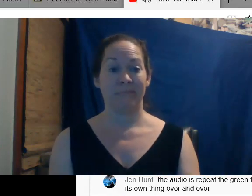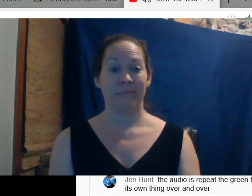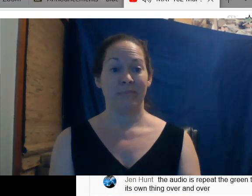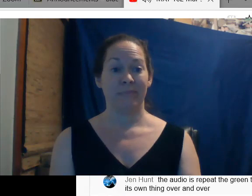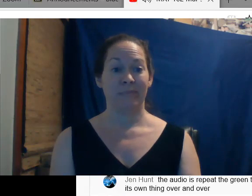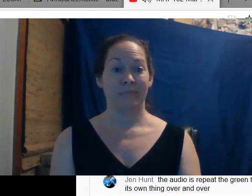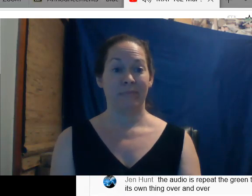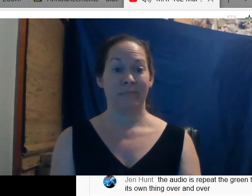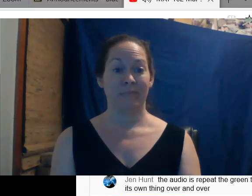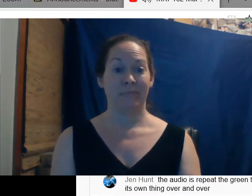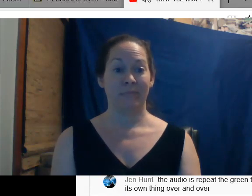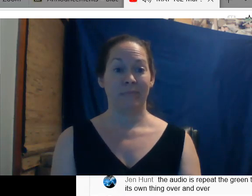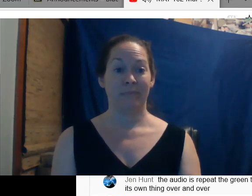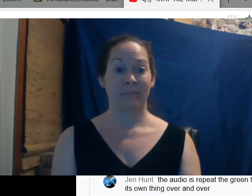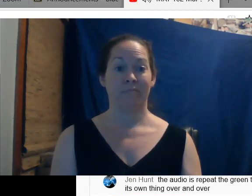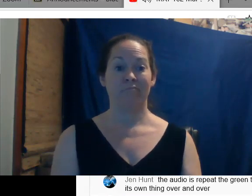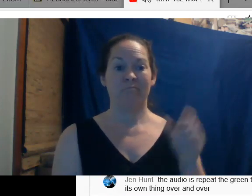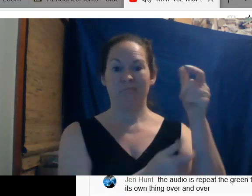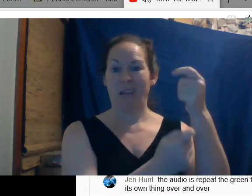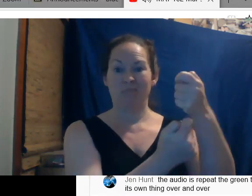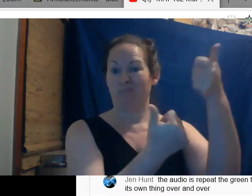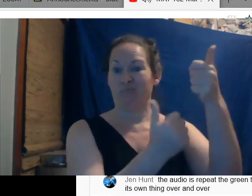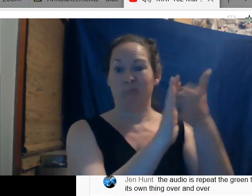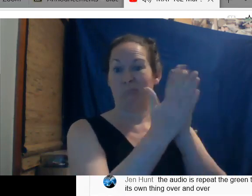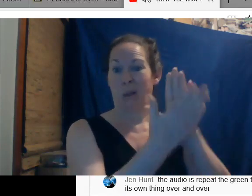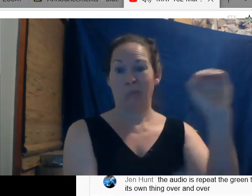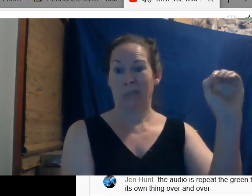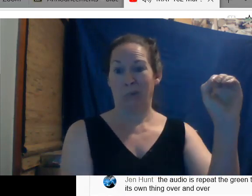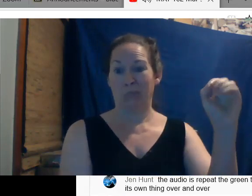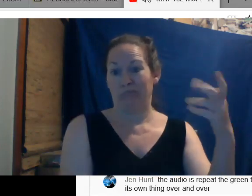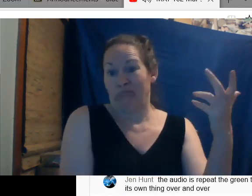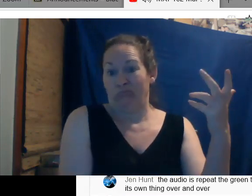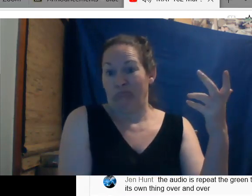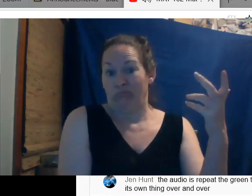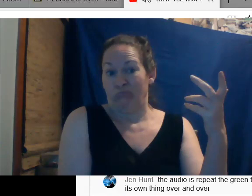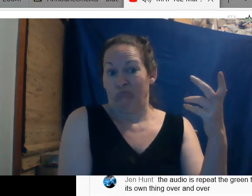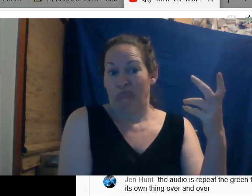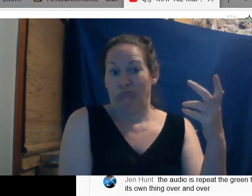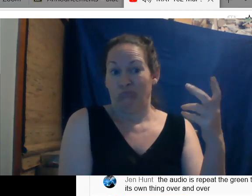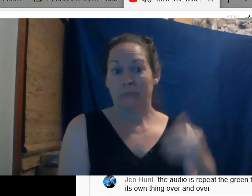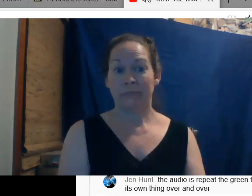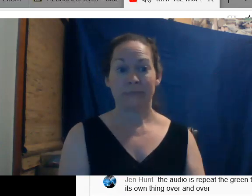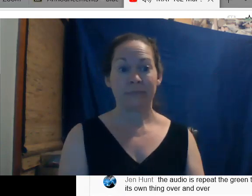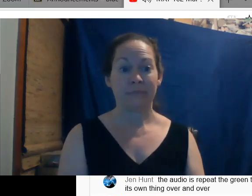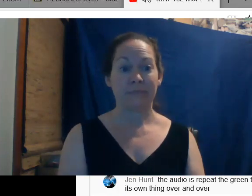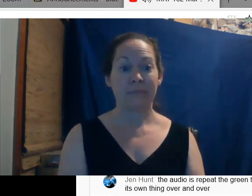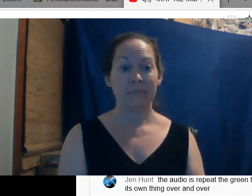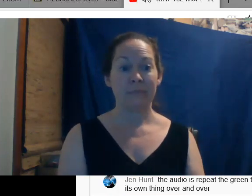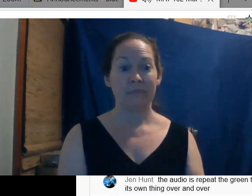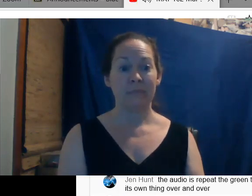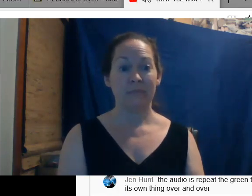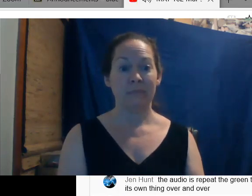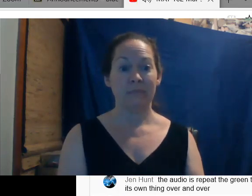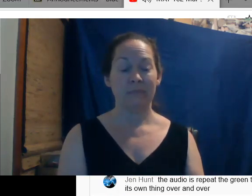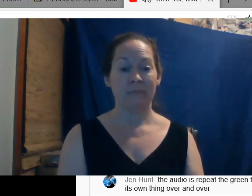2x cubed minus 2x cubed is 0. These will always cancel out. If I did this right, I get the same thing, and